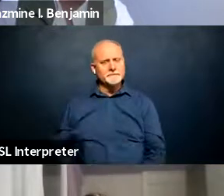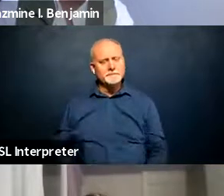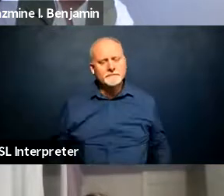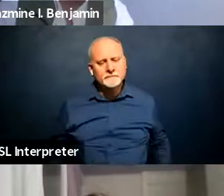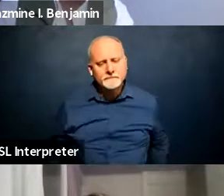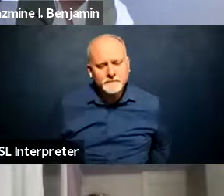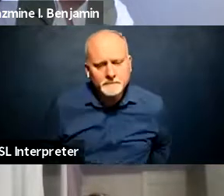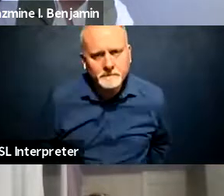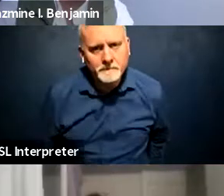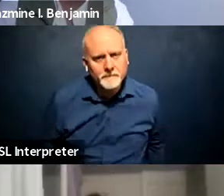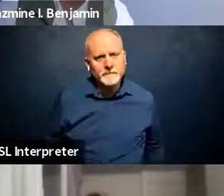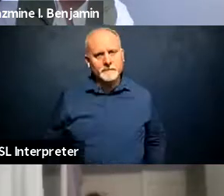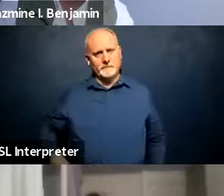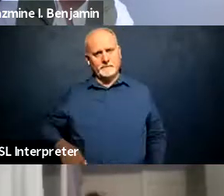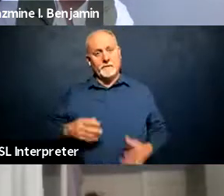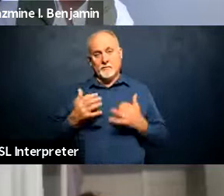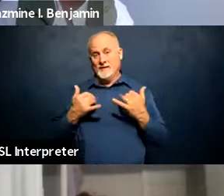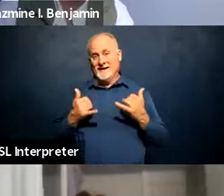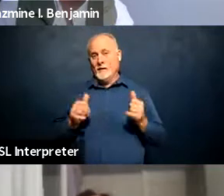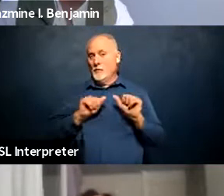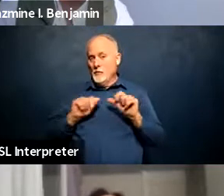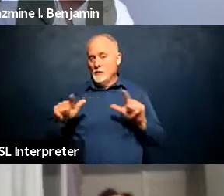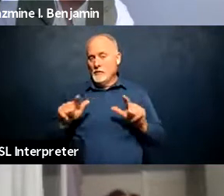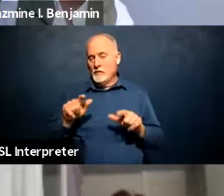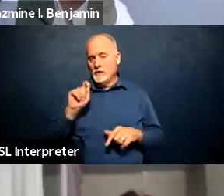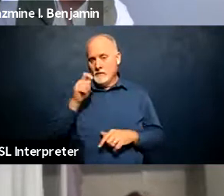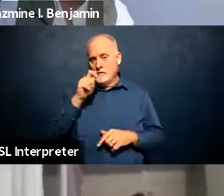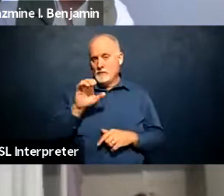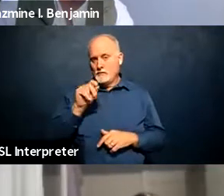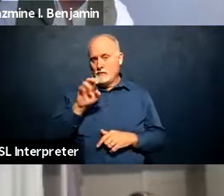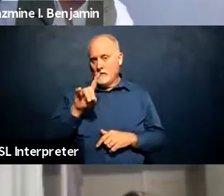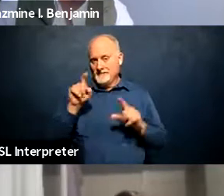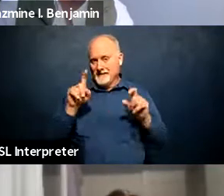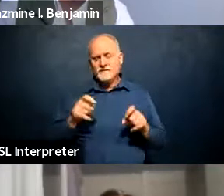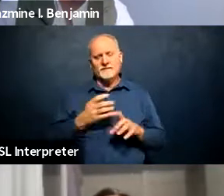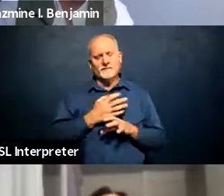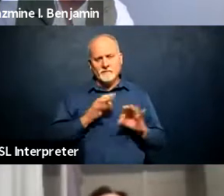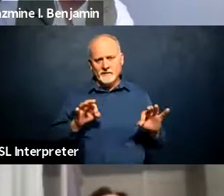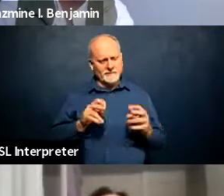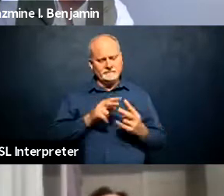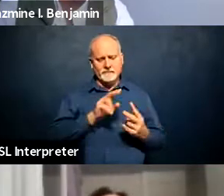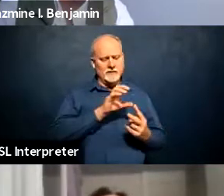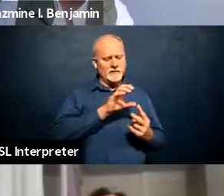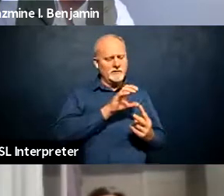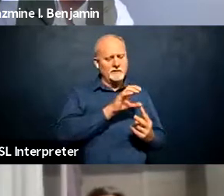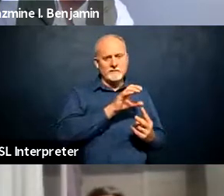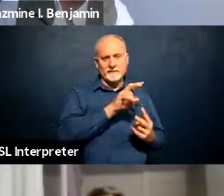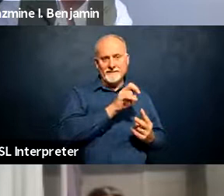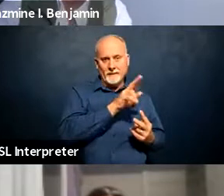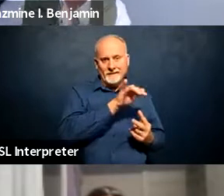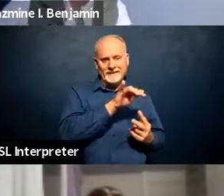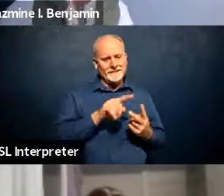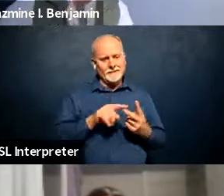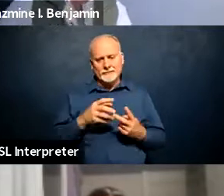Yes, so currently all COVID tests are free through Verily or through Student Health. If you're symptomatic and you need